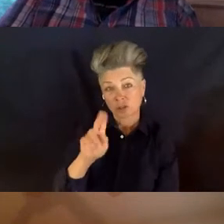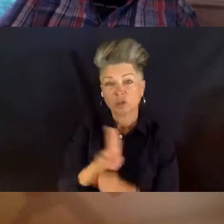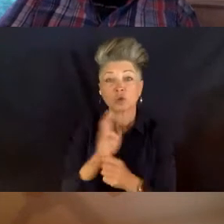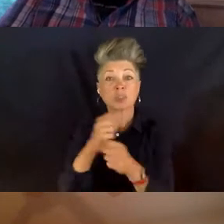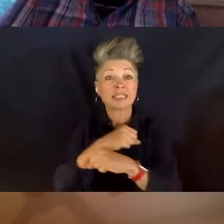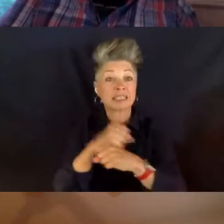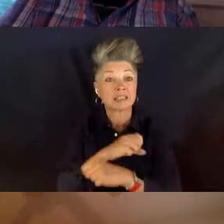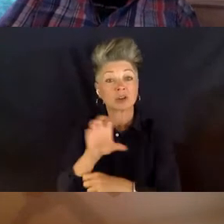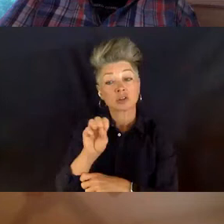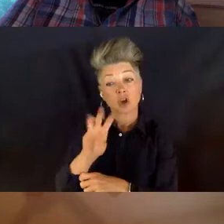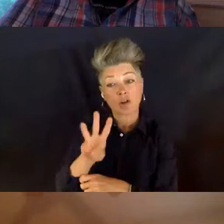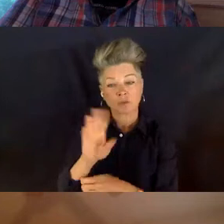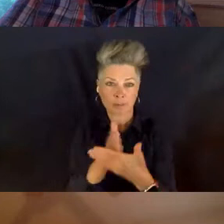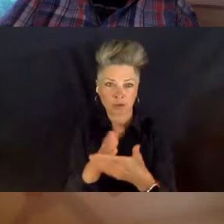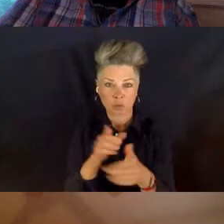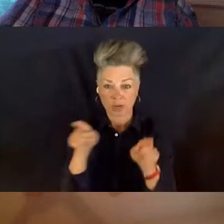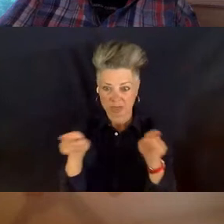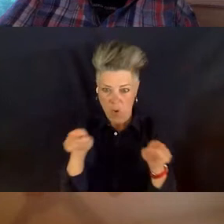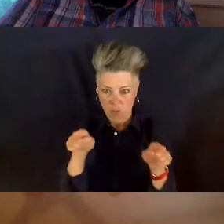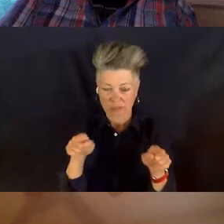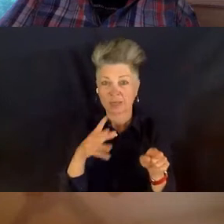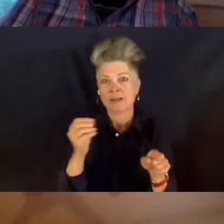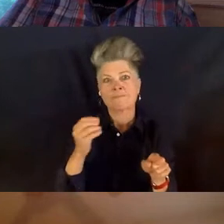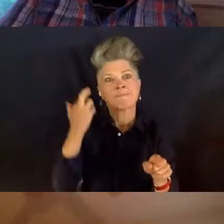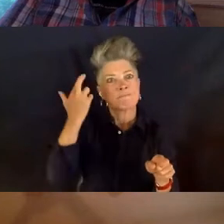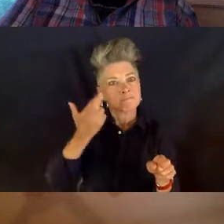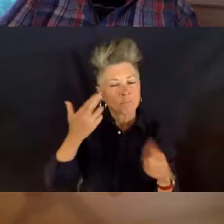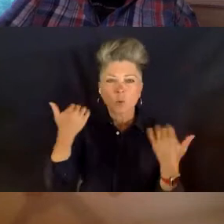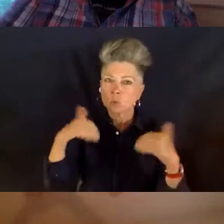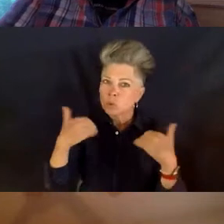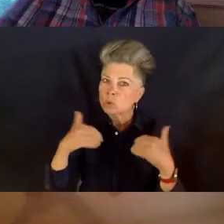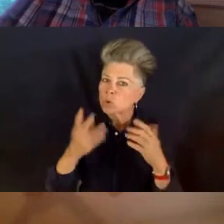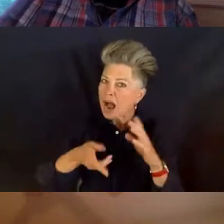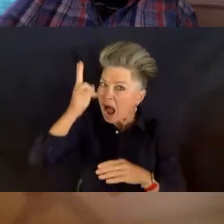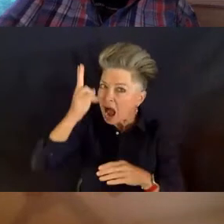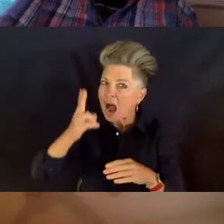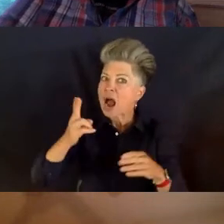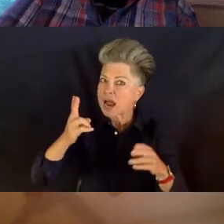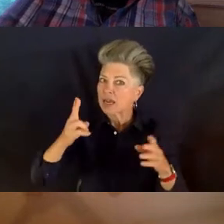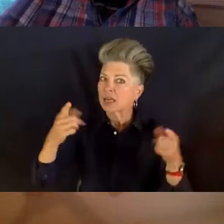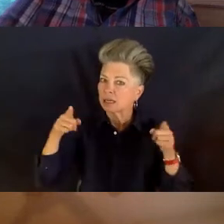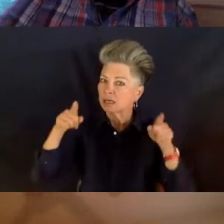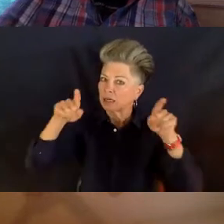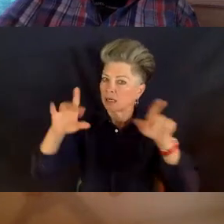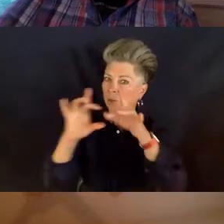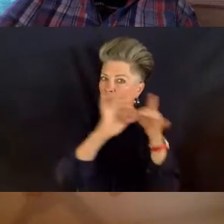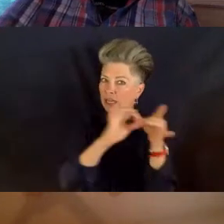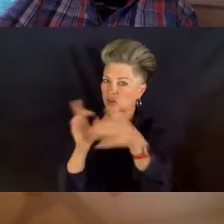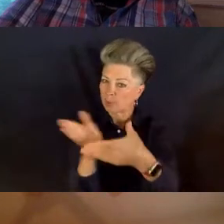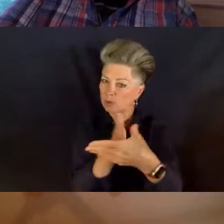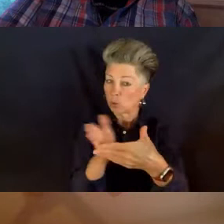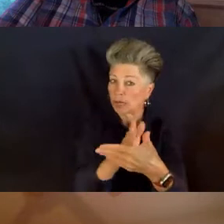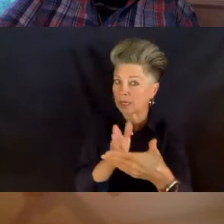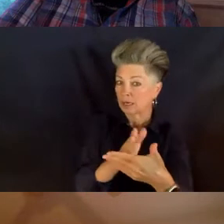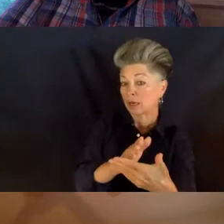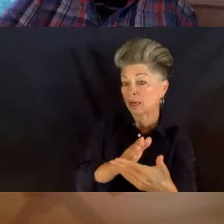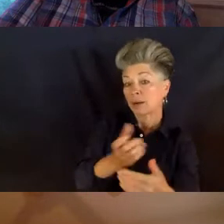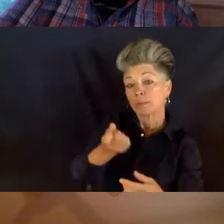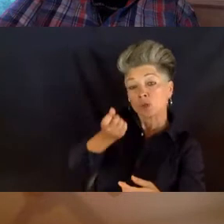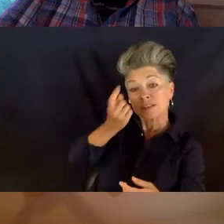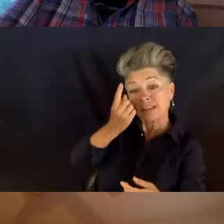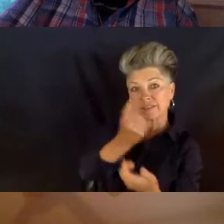these variables, and found that there was a significant relationship between perceived safety and general health outcomes,